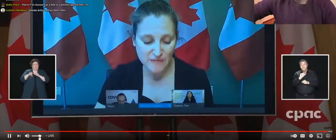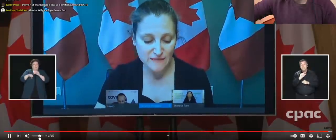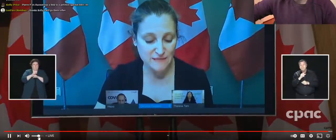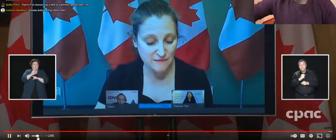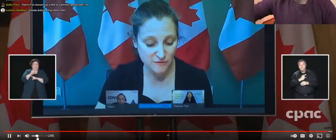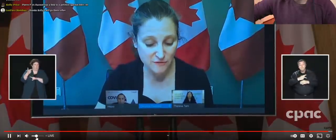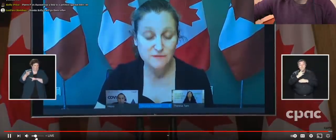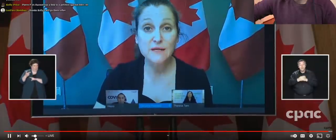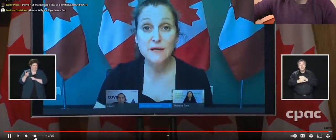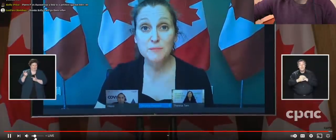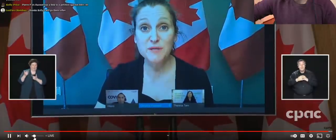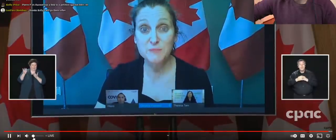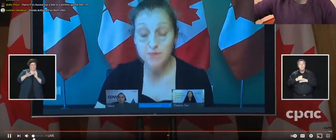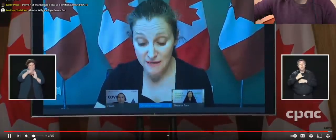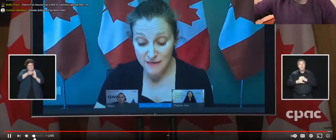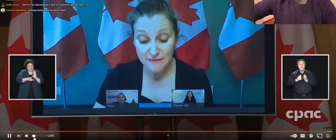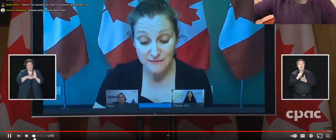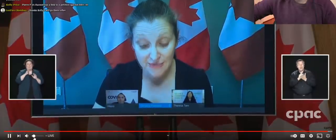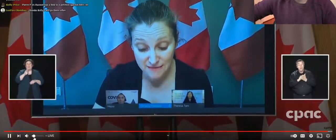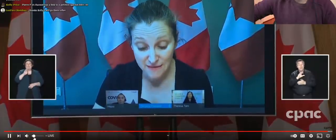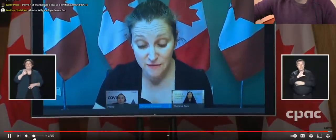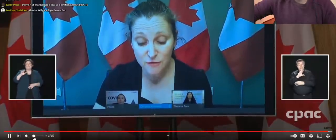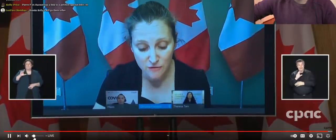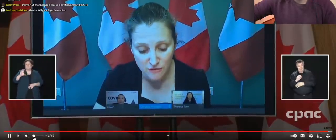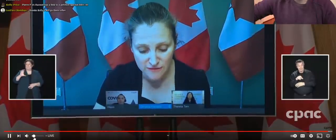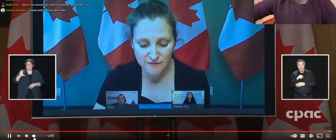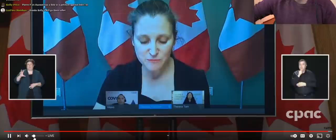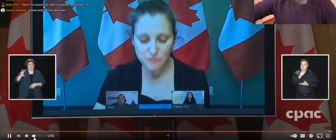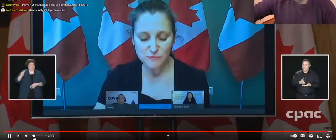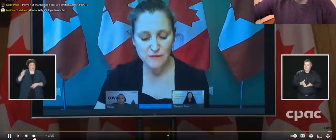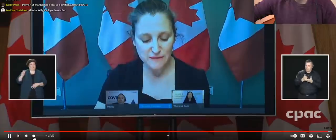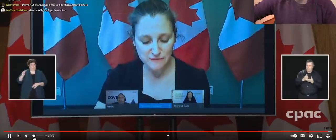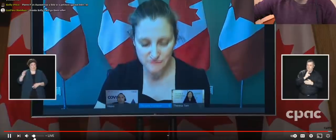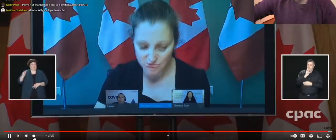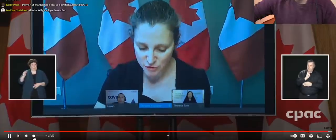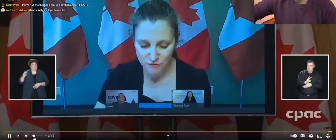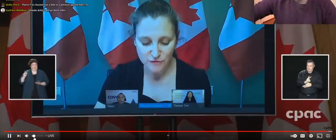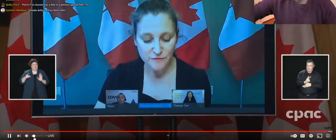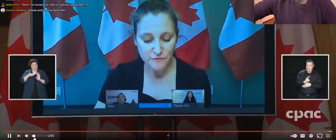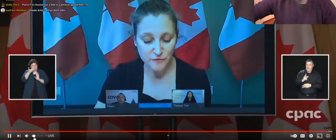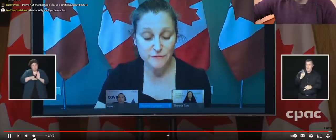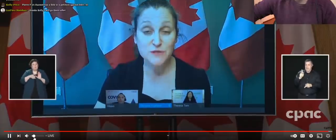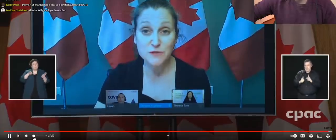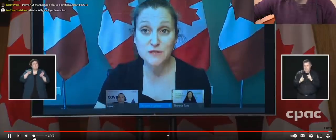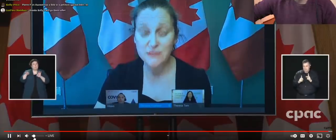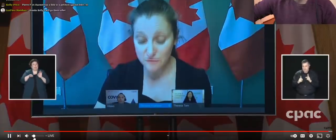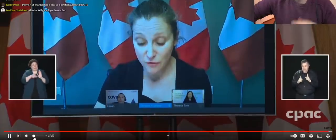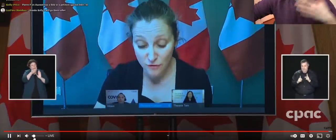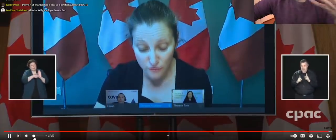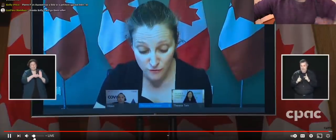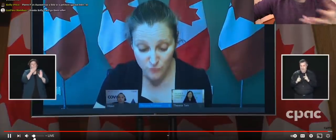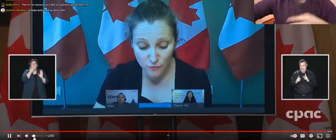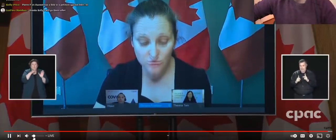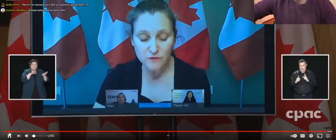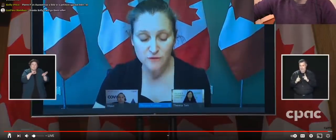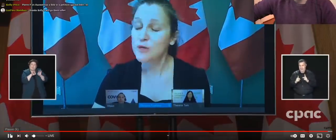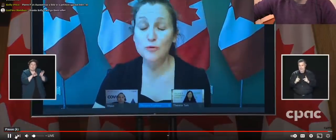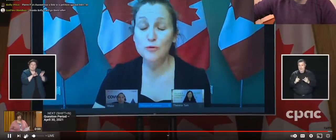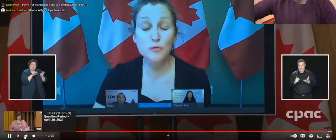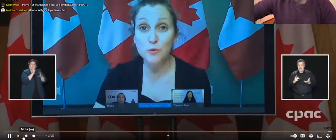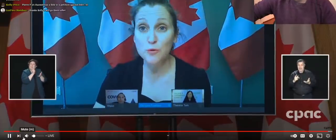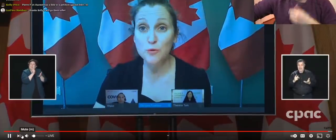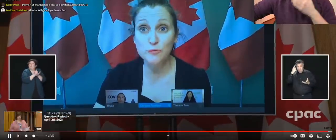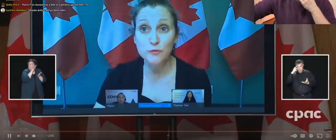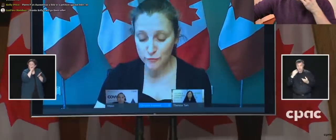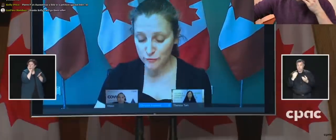loi C30 permettra. Hopefully she repeats this in English, but she's basically saying today they're implementing the Implementation Act for the